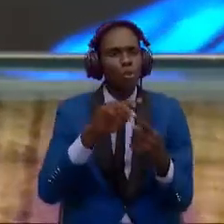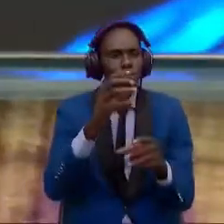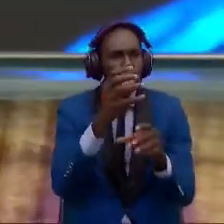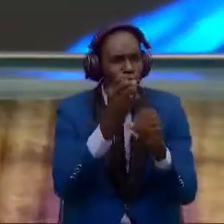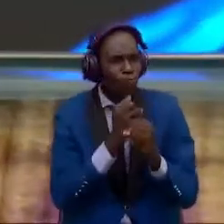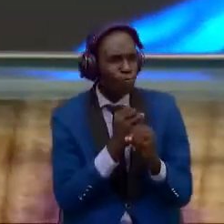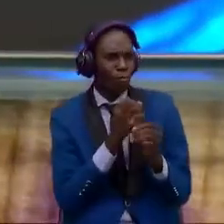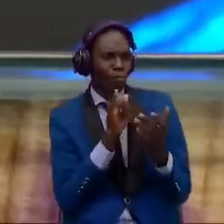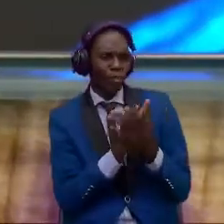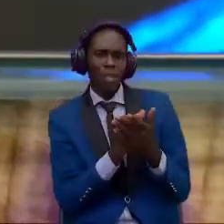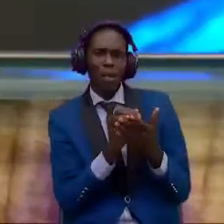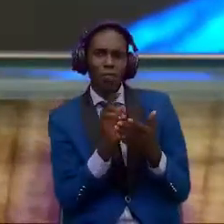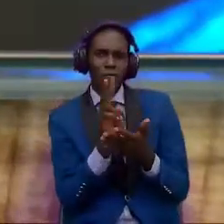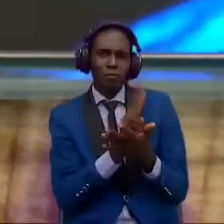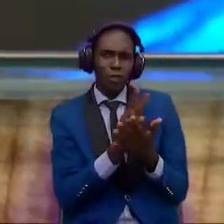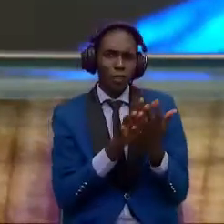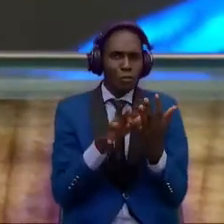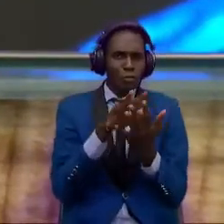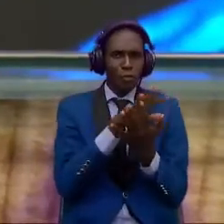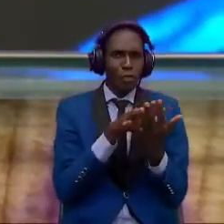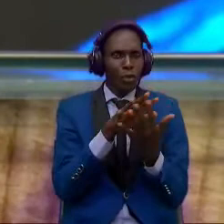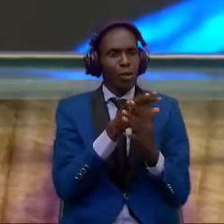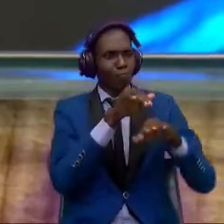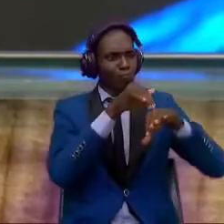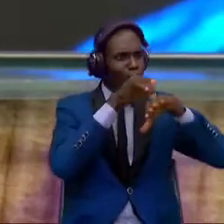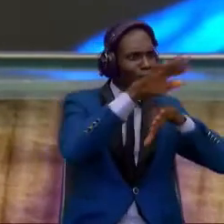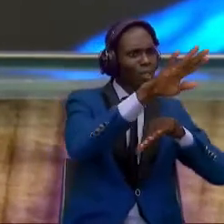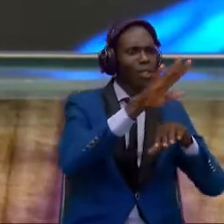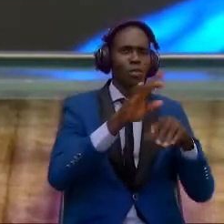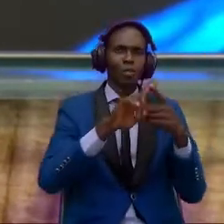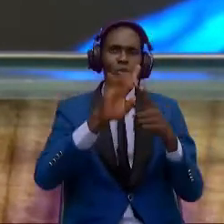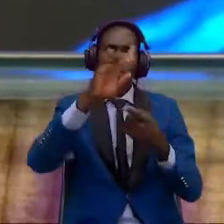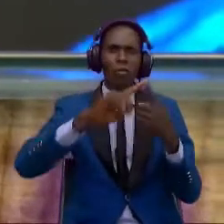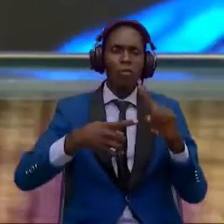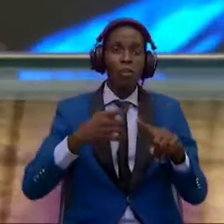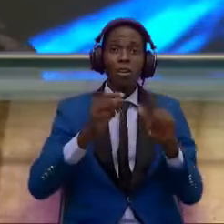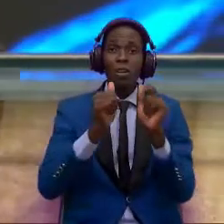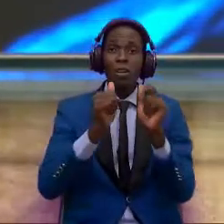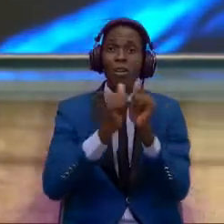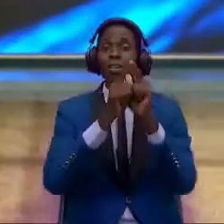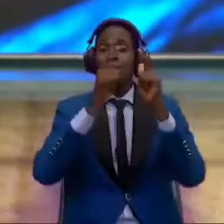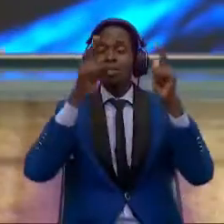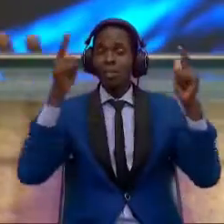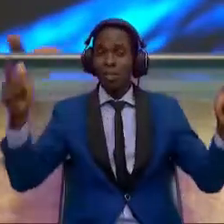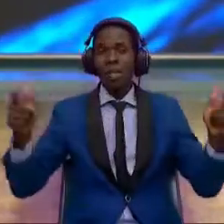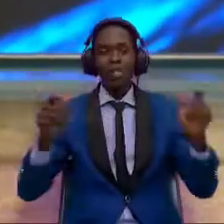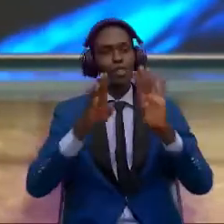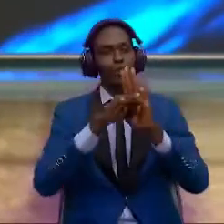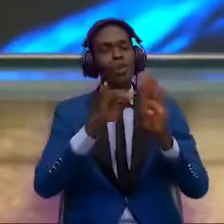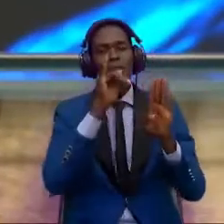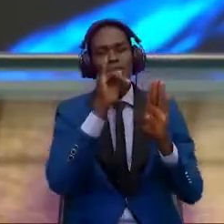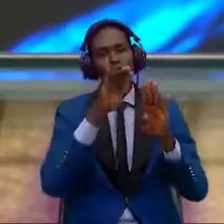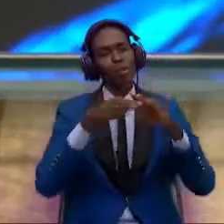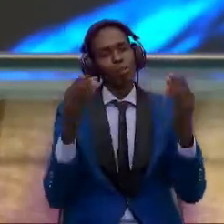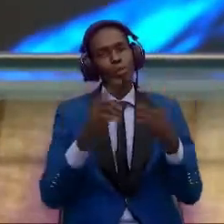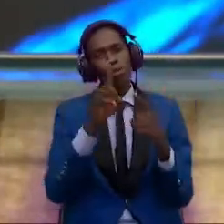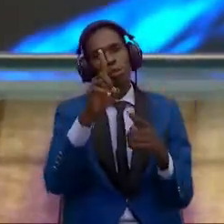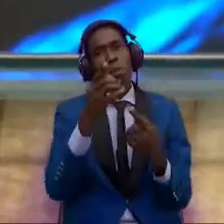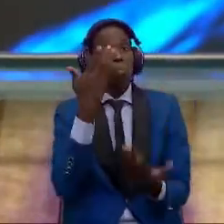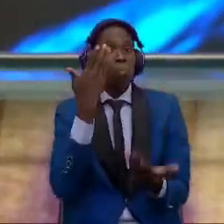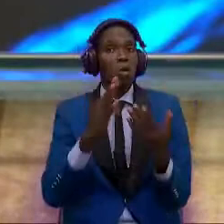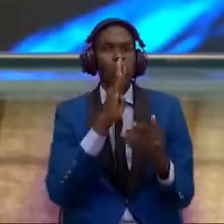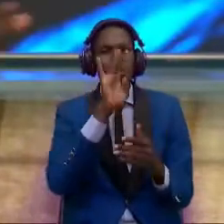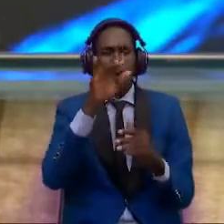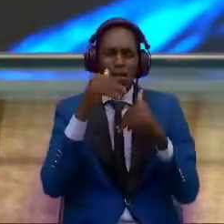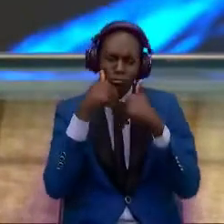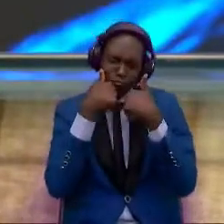a friend. A great door is opened unto you. If you were maybe shy or you were